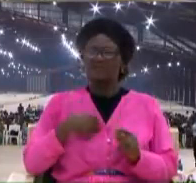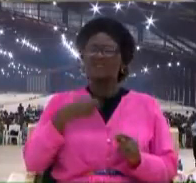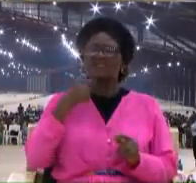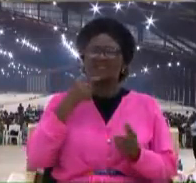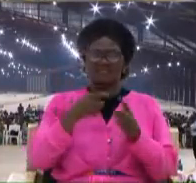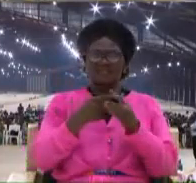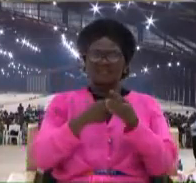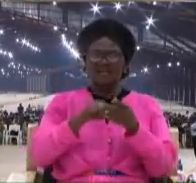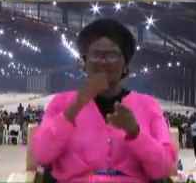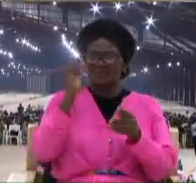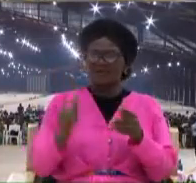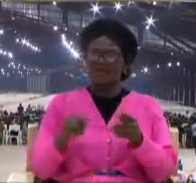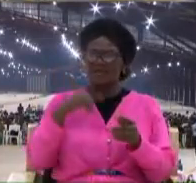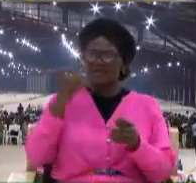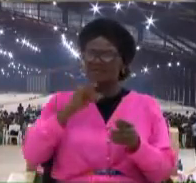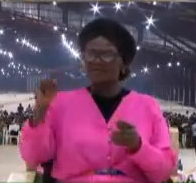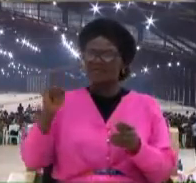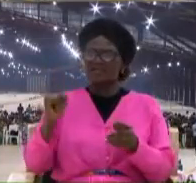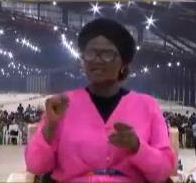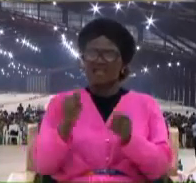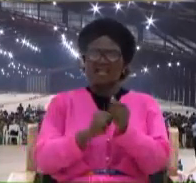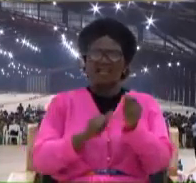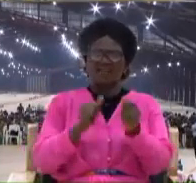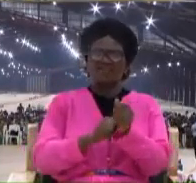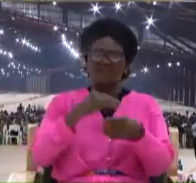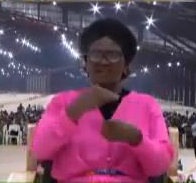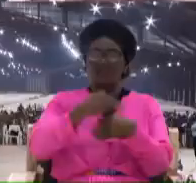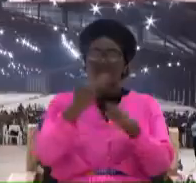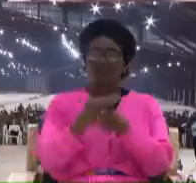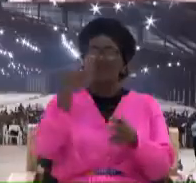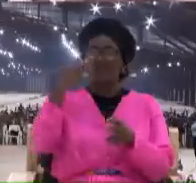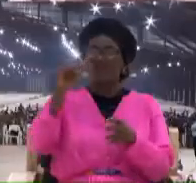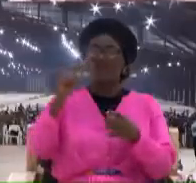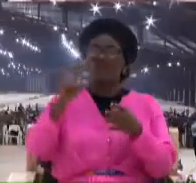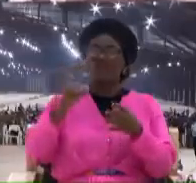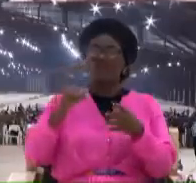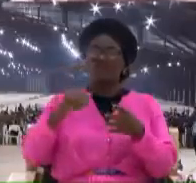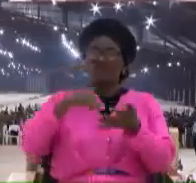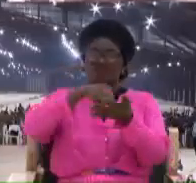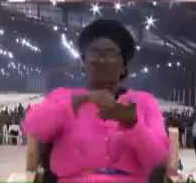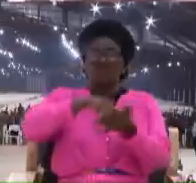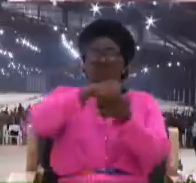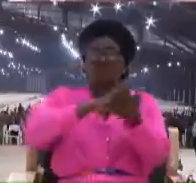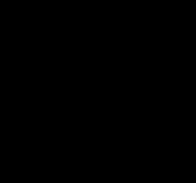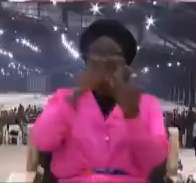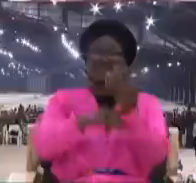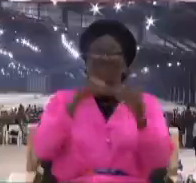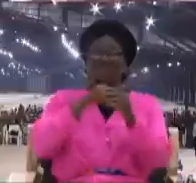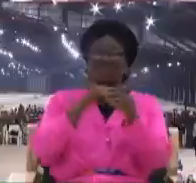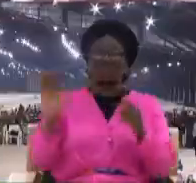saying that every form of weeping in your life will be changed to laughter.